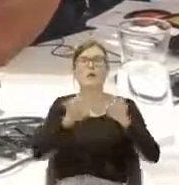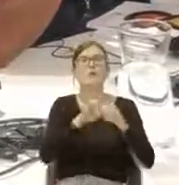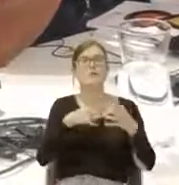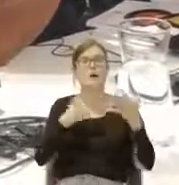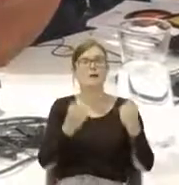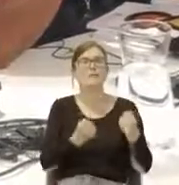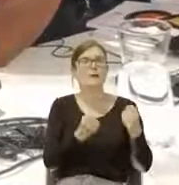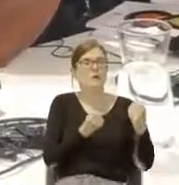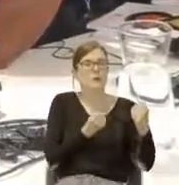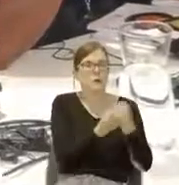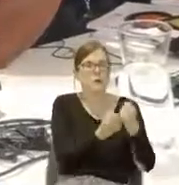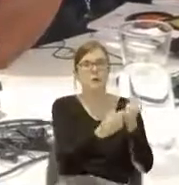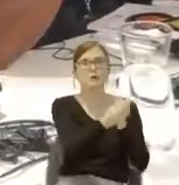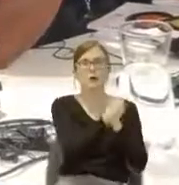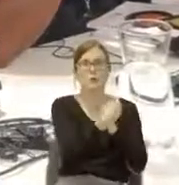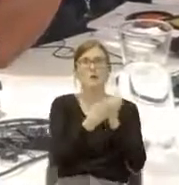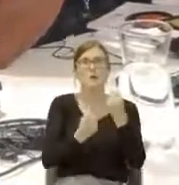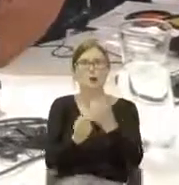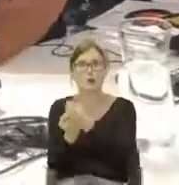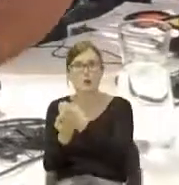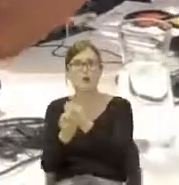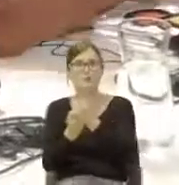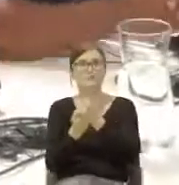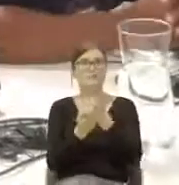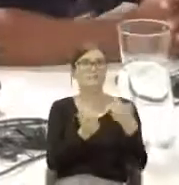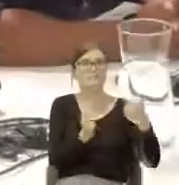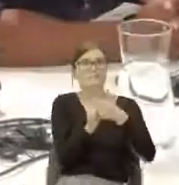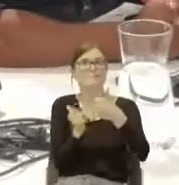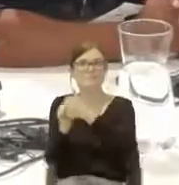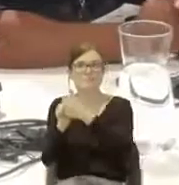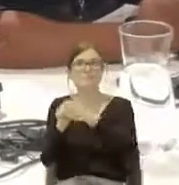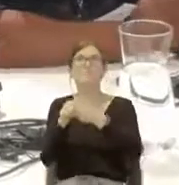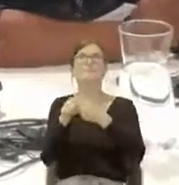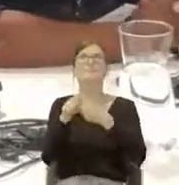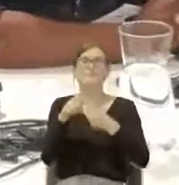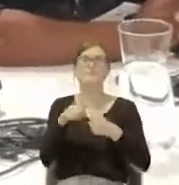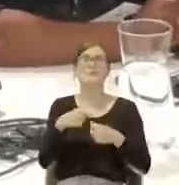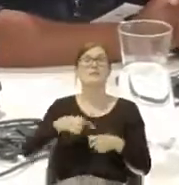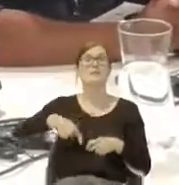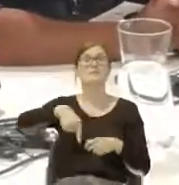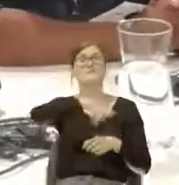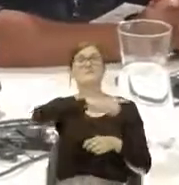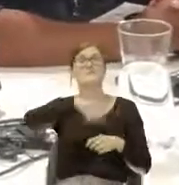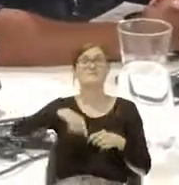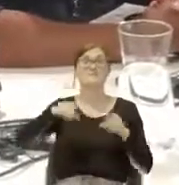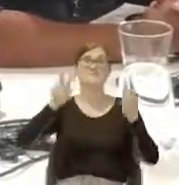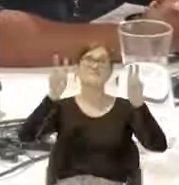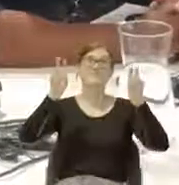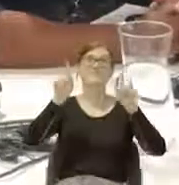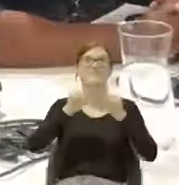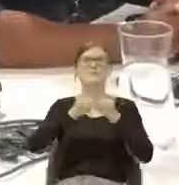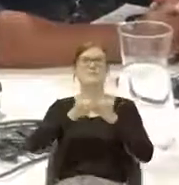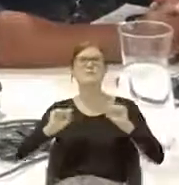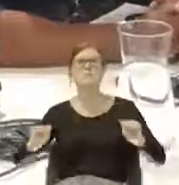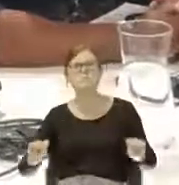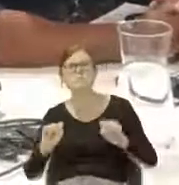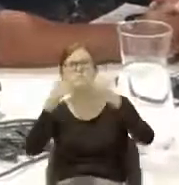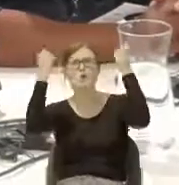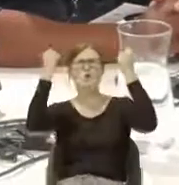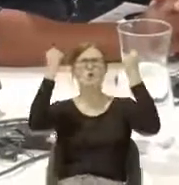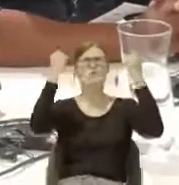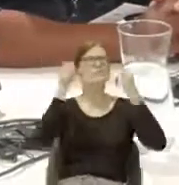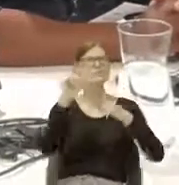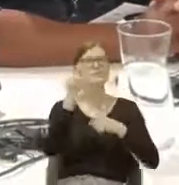work with you. We shouldn't forget, when we look at the last few years, the